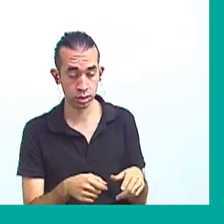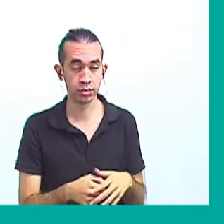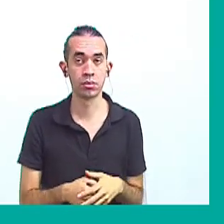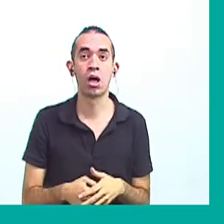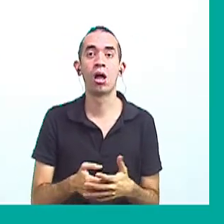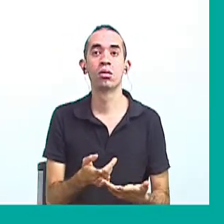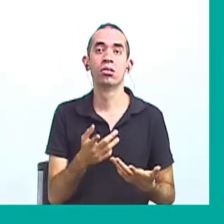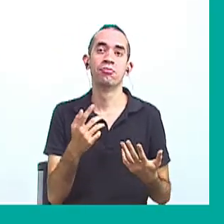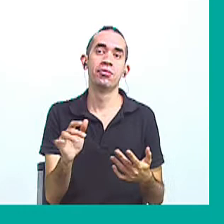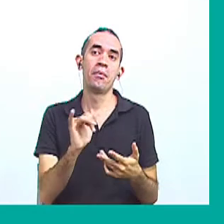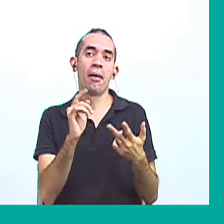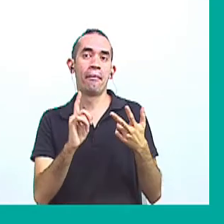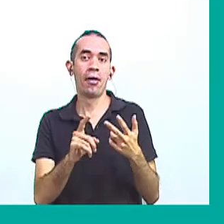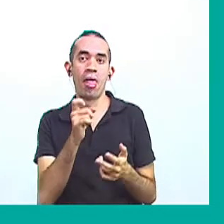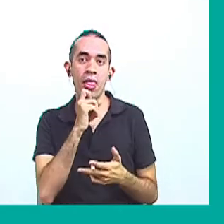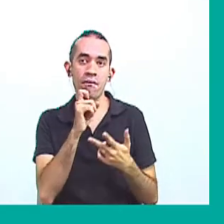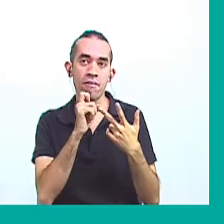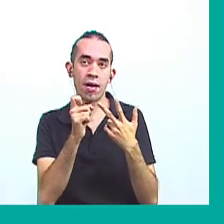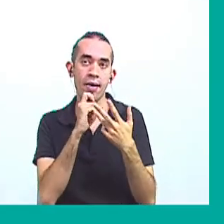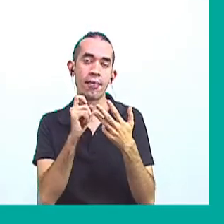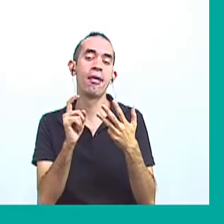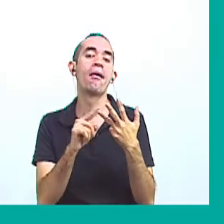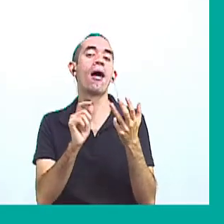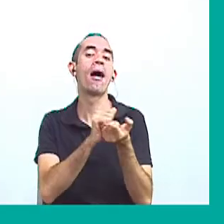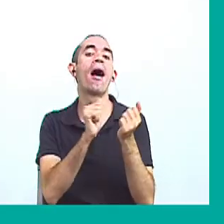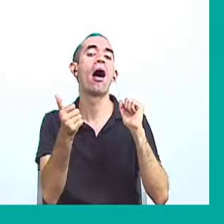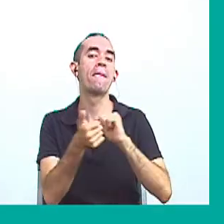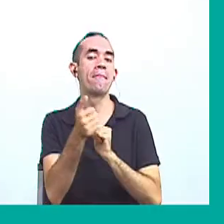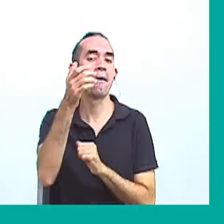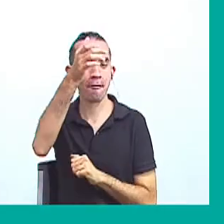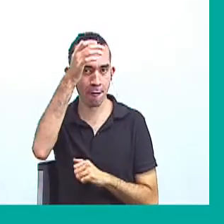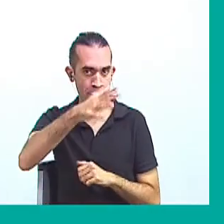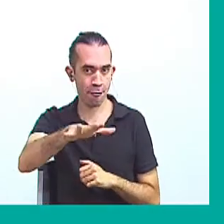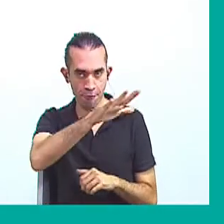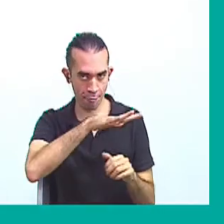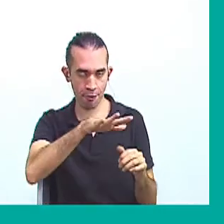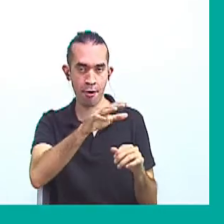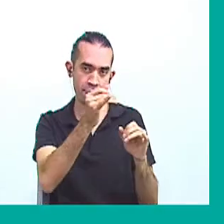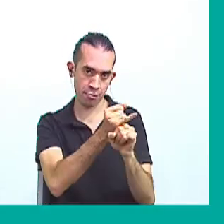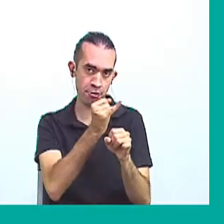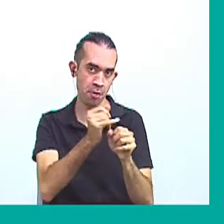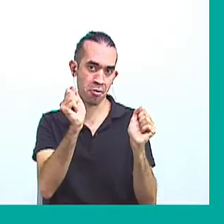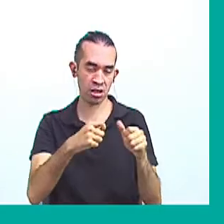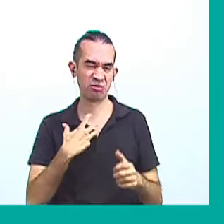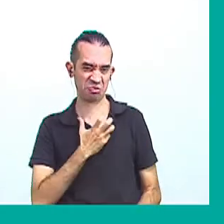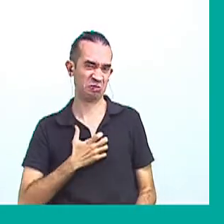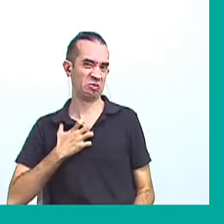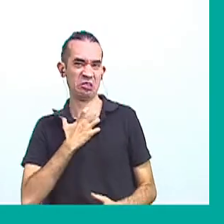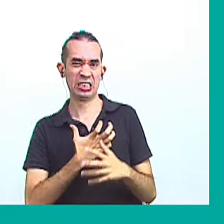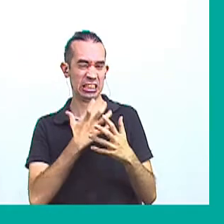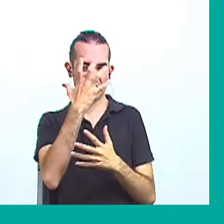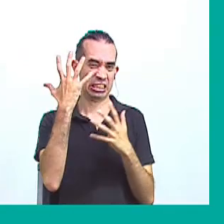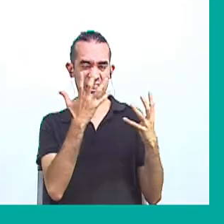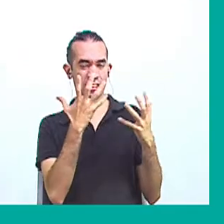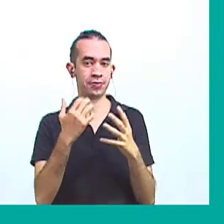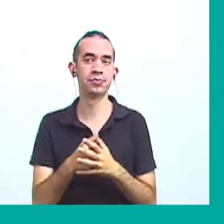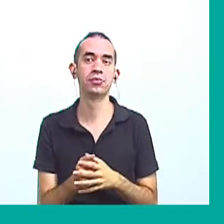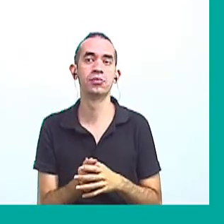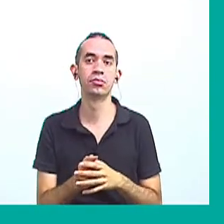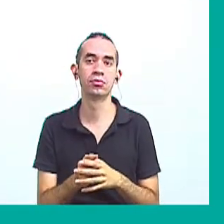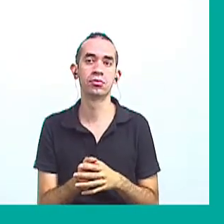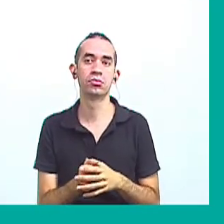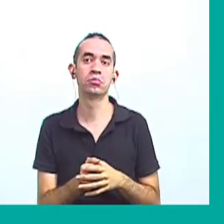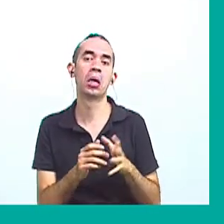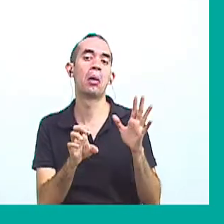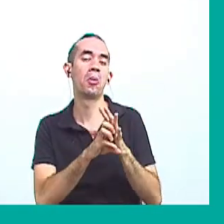to change the school culture, and it can cause dissent and anger among the staff. So if I am to report one of those